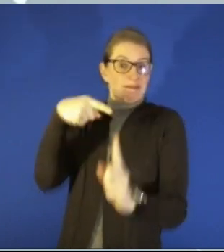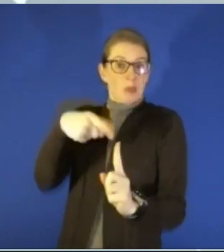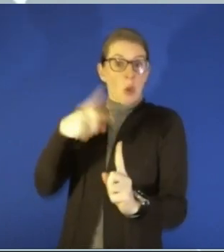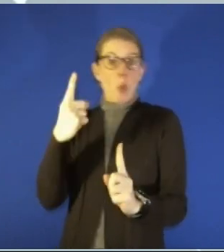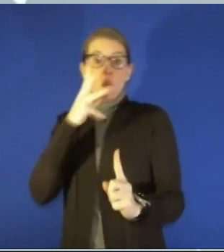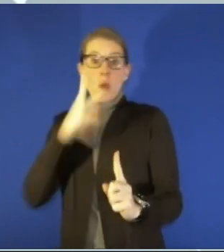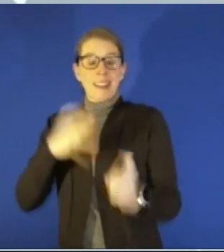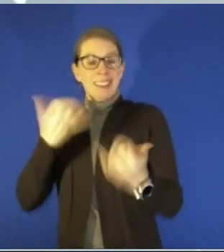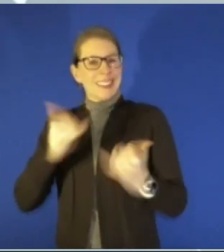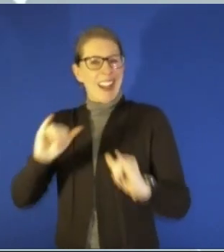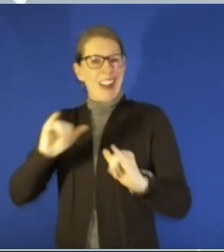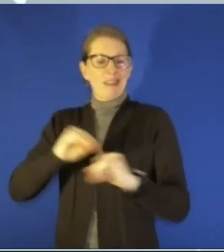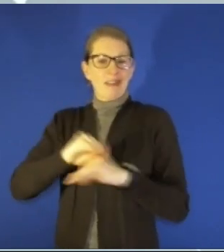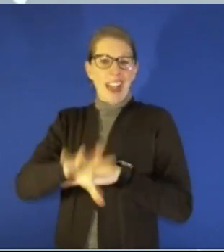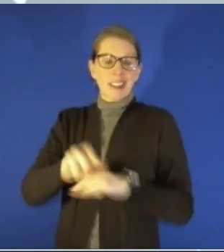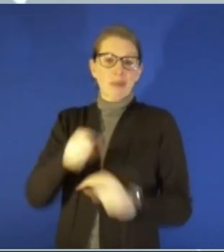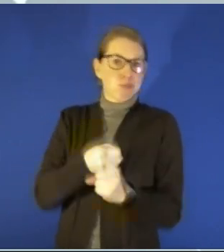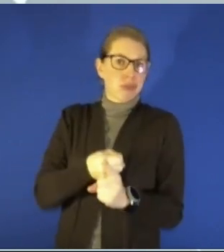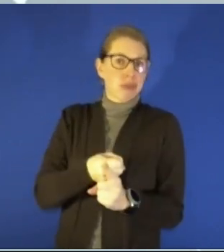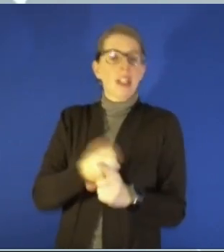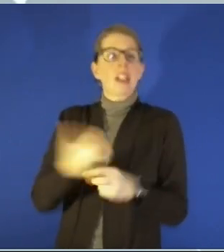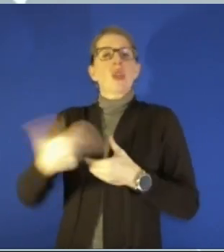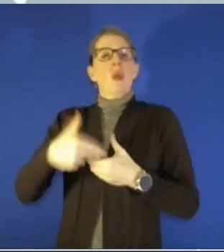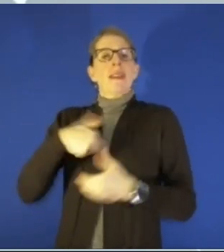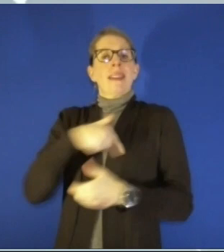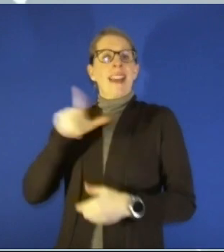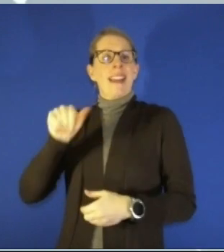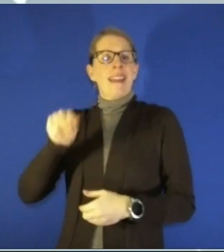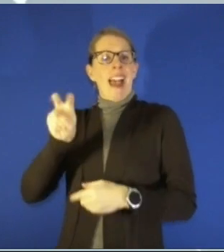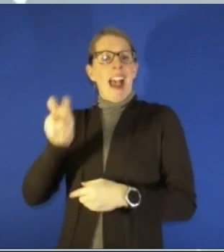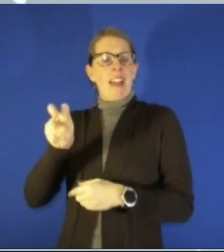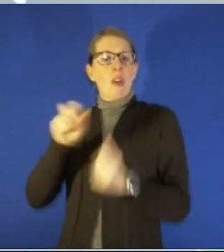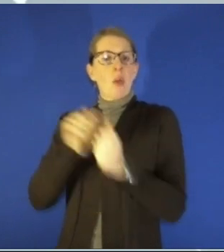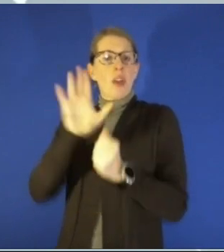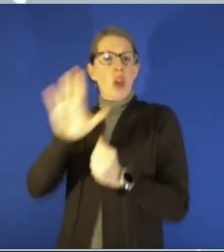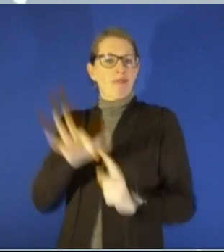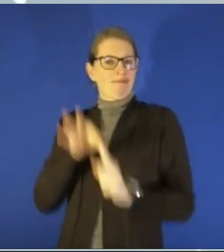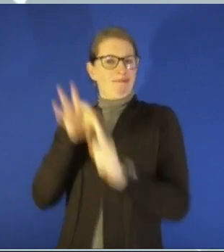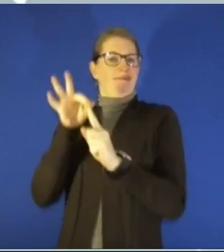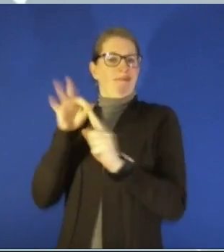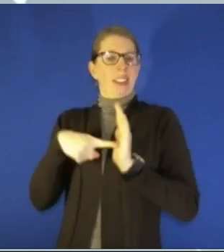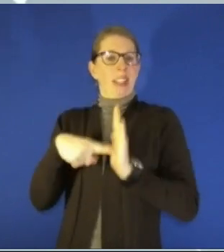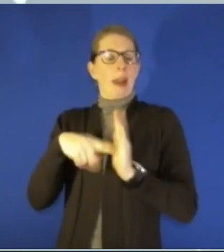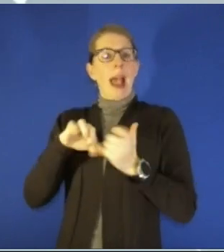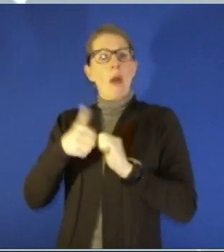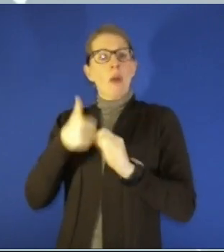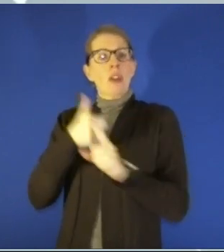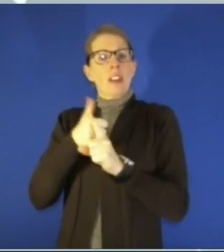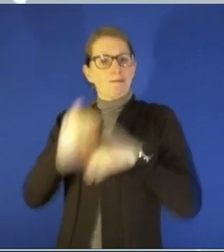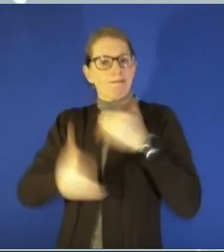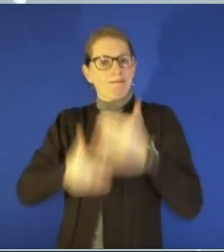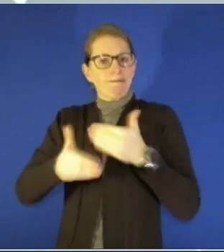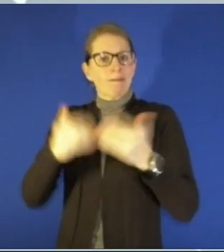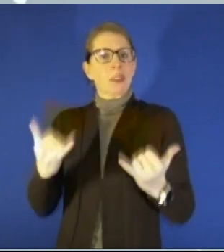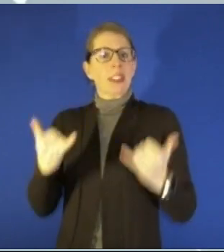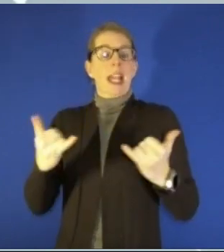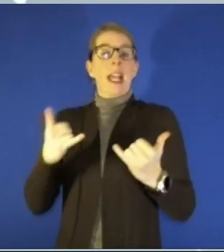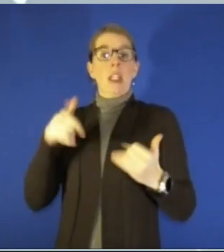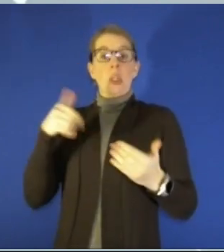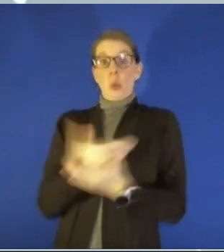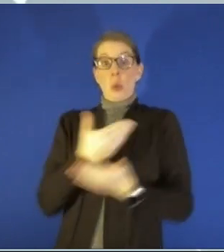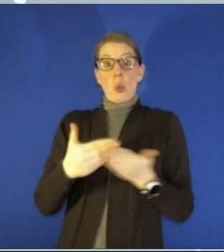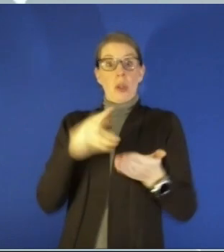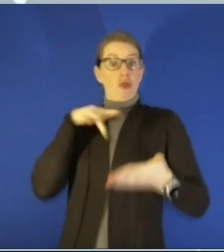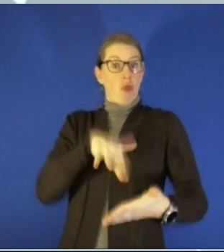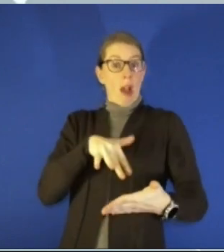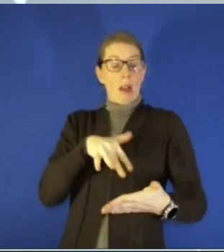effects of COVID joins us this morning live with her unique symptoms and how she's doing today and why this new trial could mean so much for